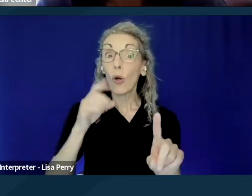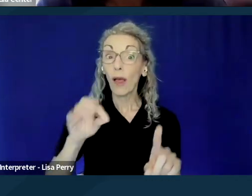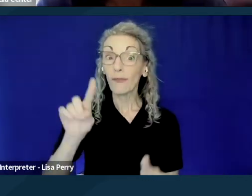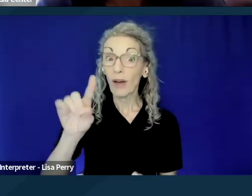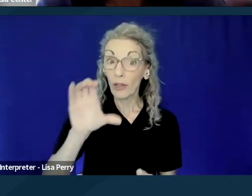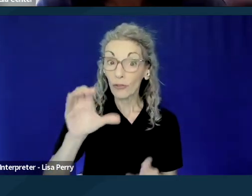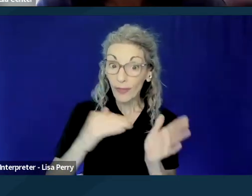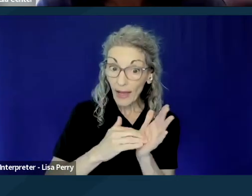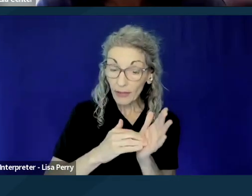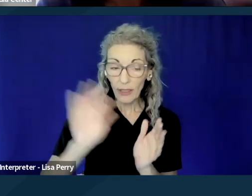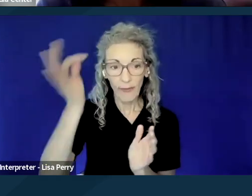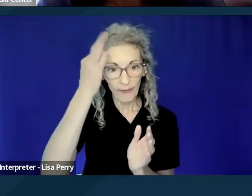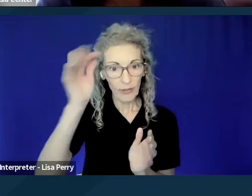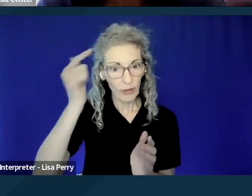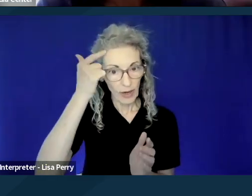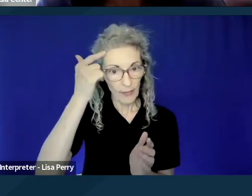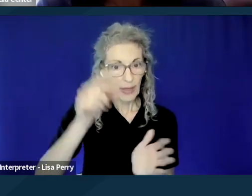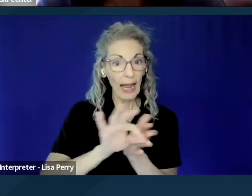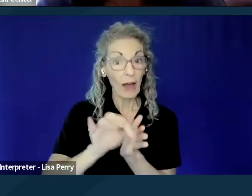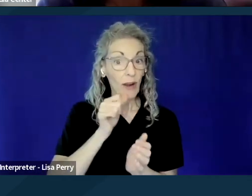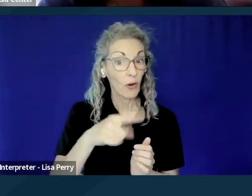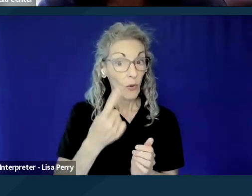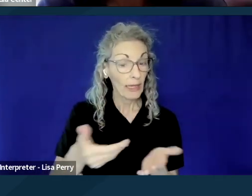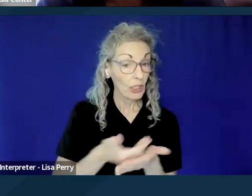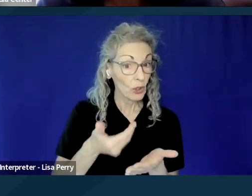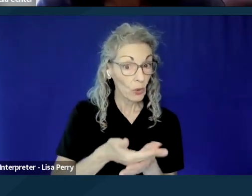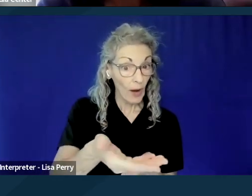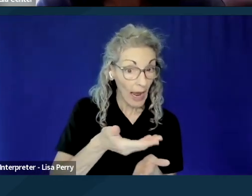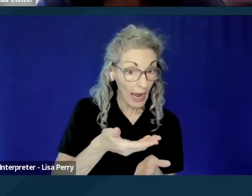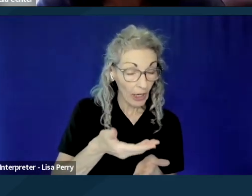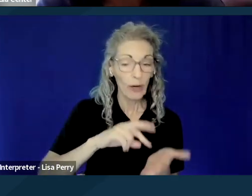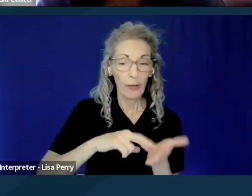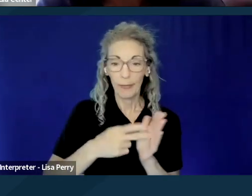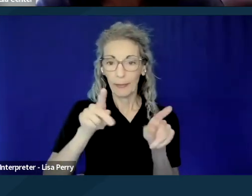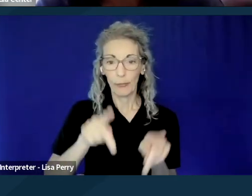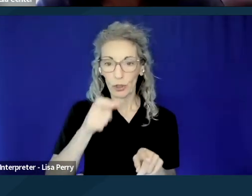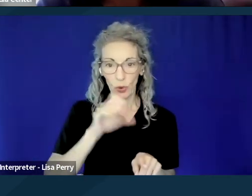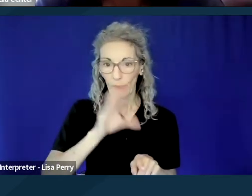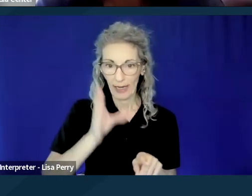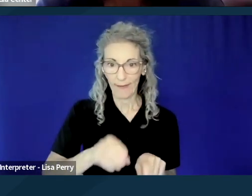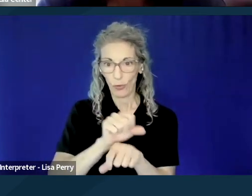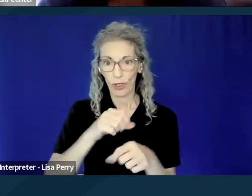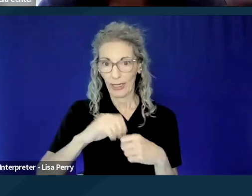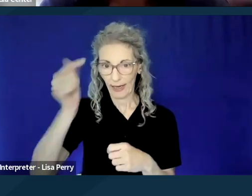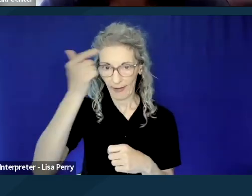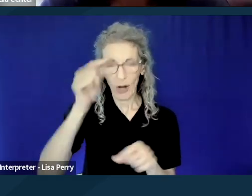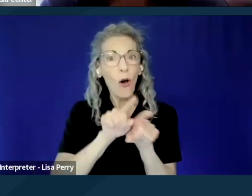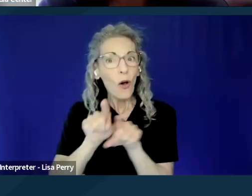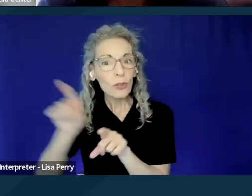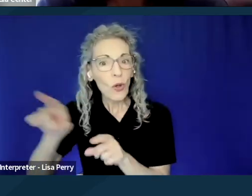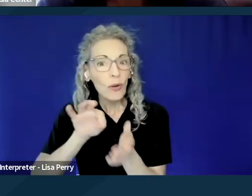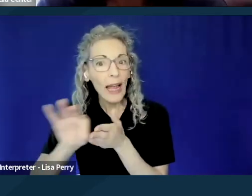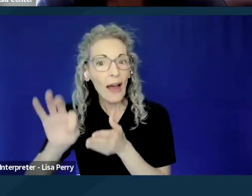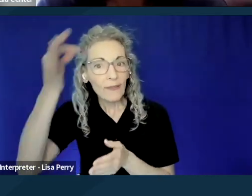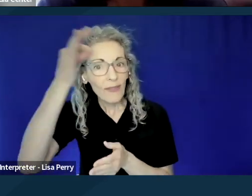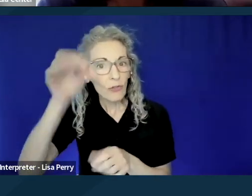the federal government counted not only new hires, i.e. the person who never worked in the government, they also counted the federal